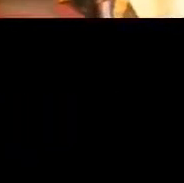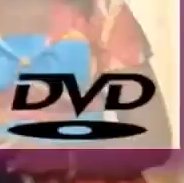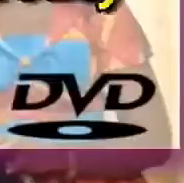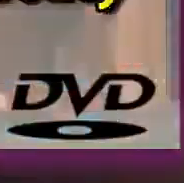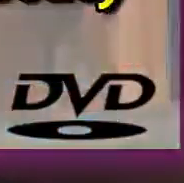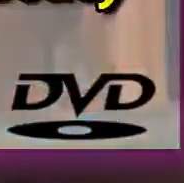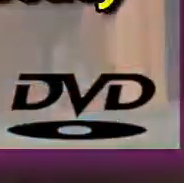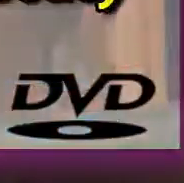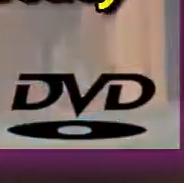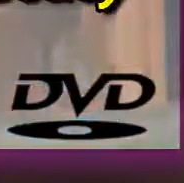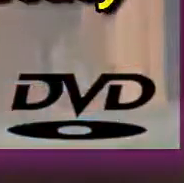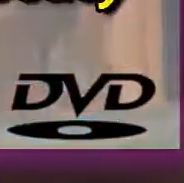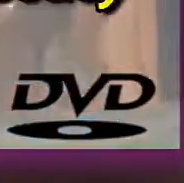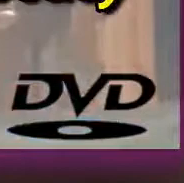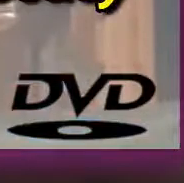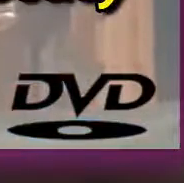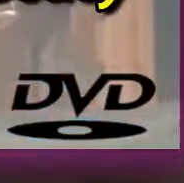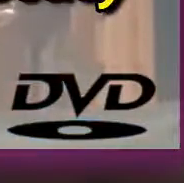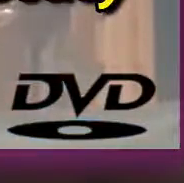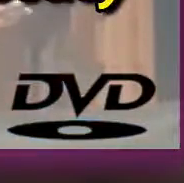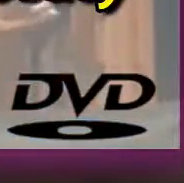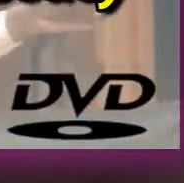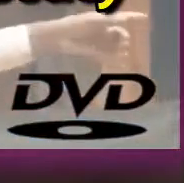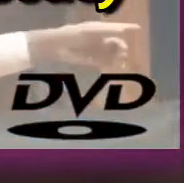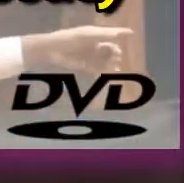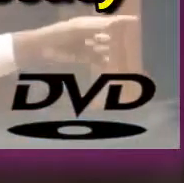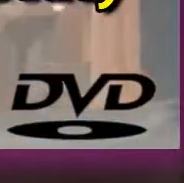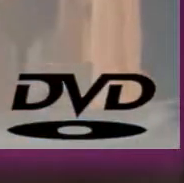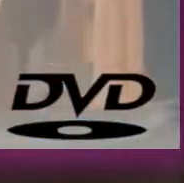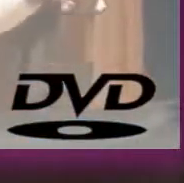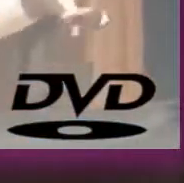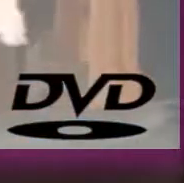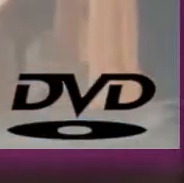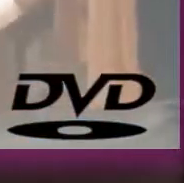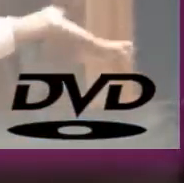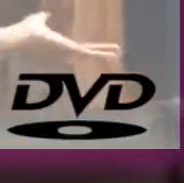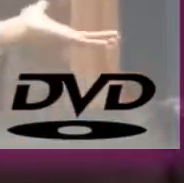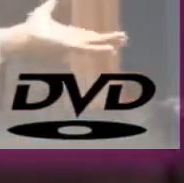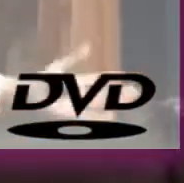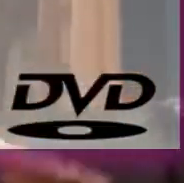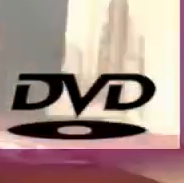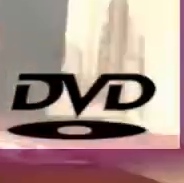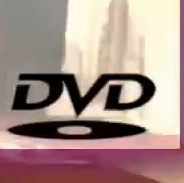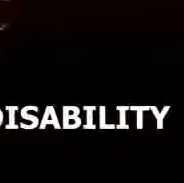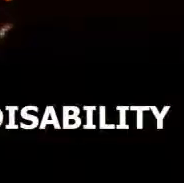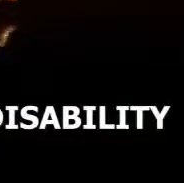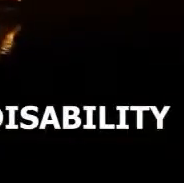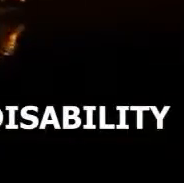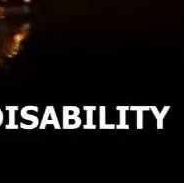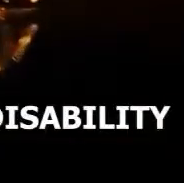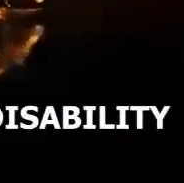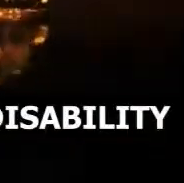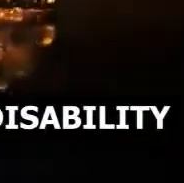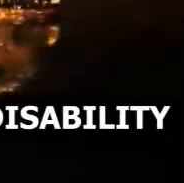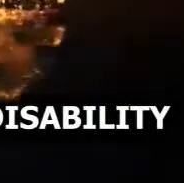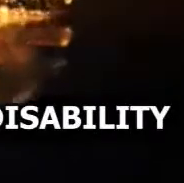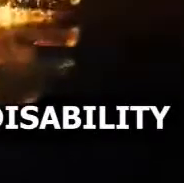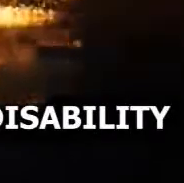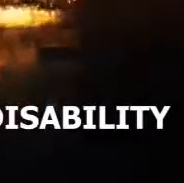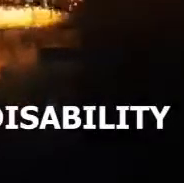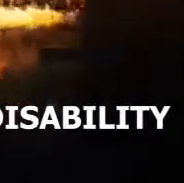+233 596 313 338. Our sales are for the promotion of our disability advocacy. So grab your copies now. It's